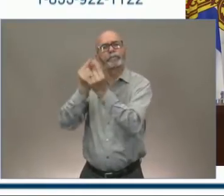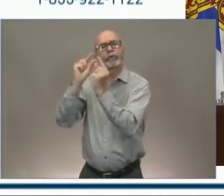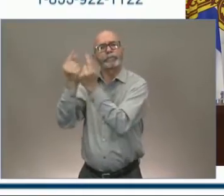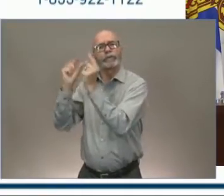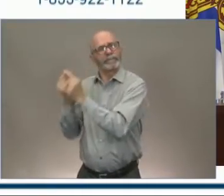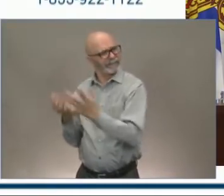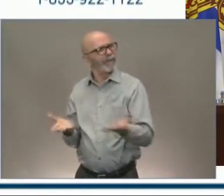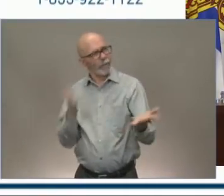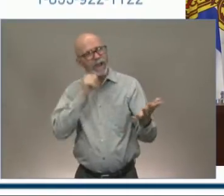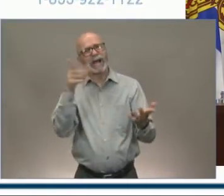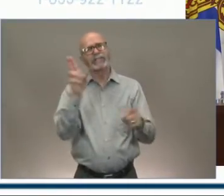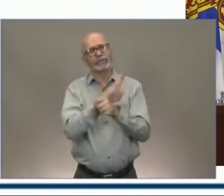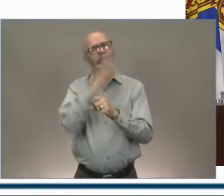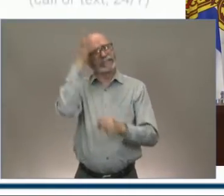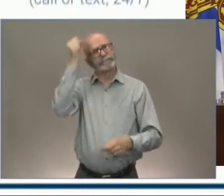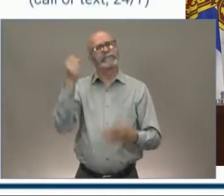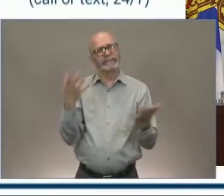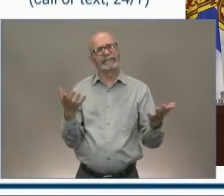avoidable?